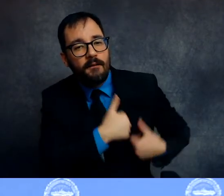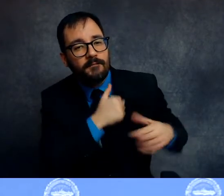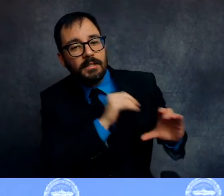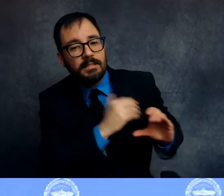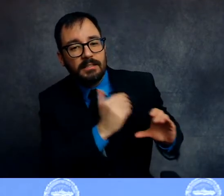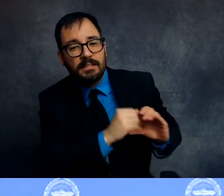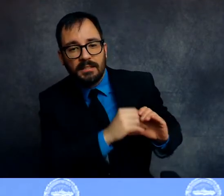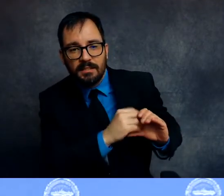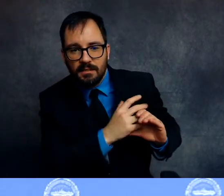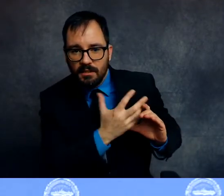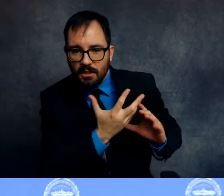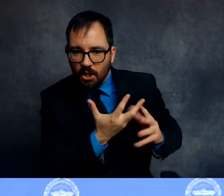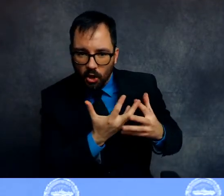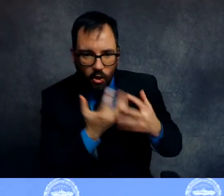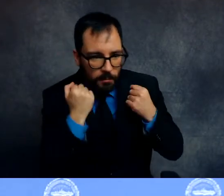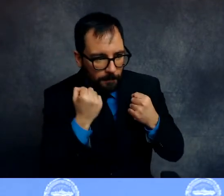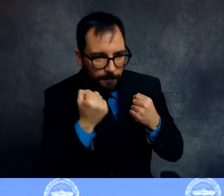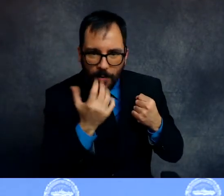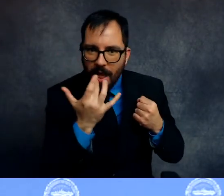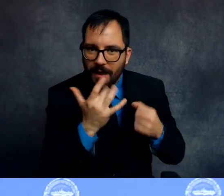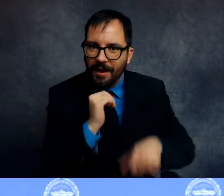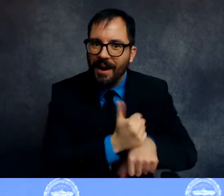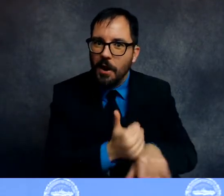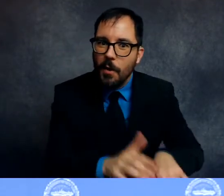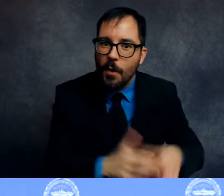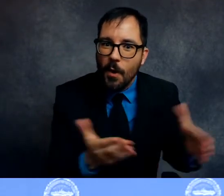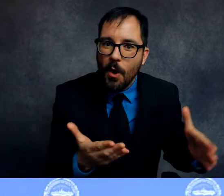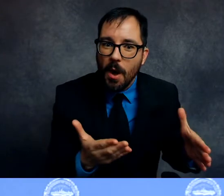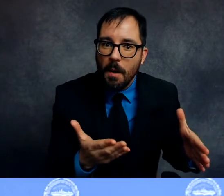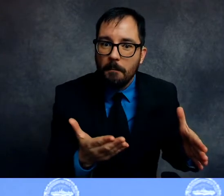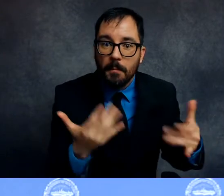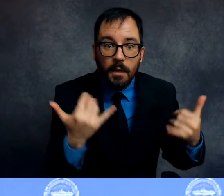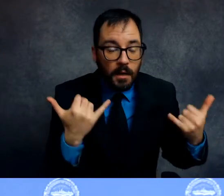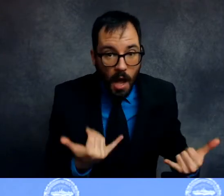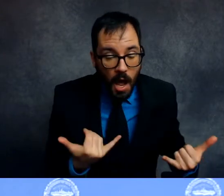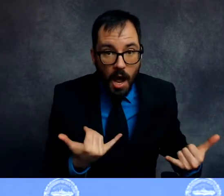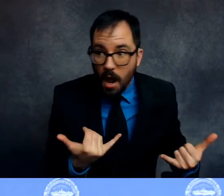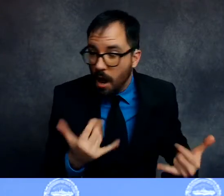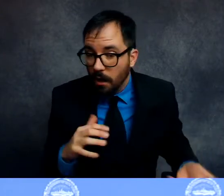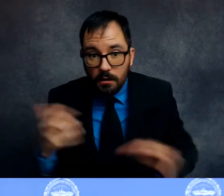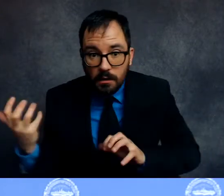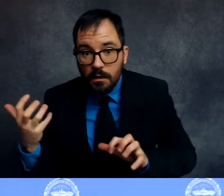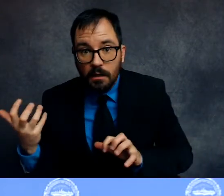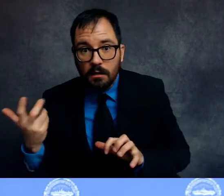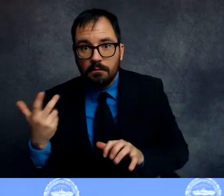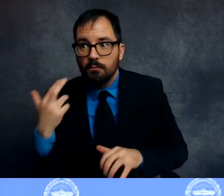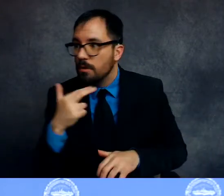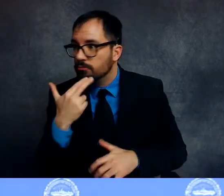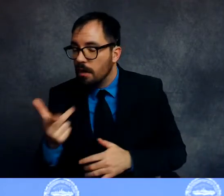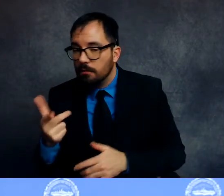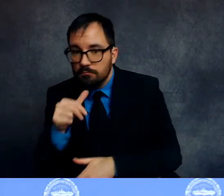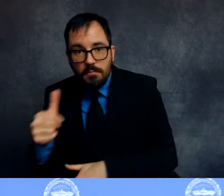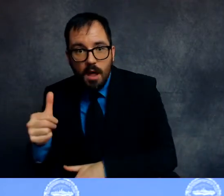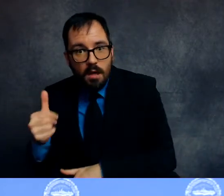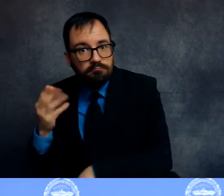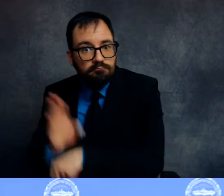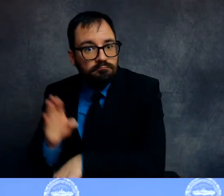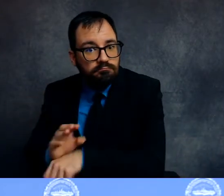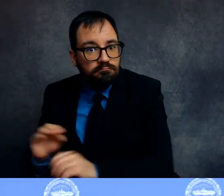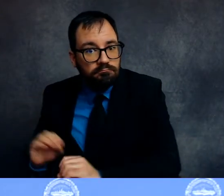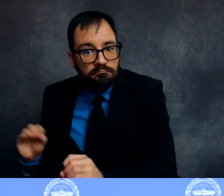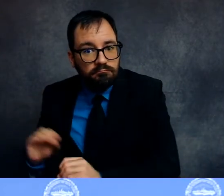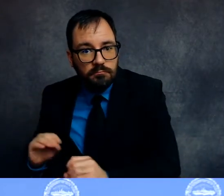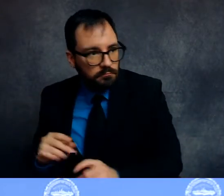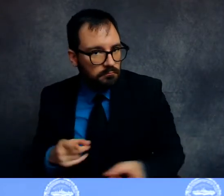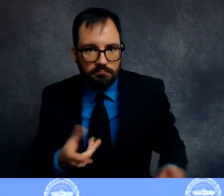for them in this past year. It's probably many people have put their life savings into opening restaurants, and they're on the verge of losing their life,